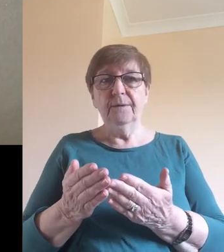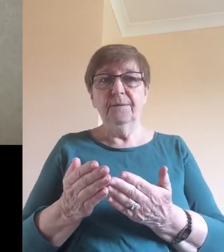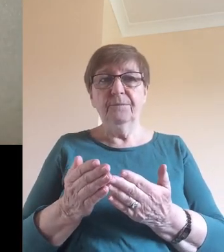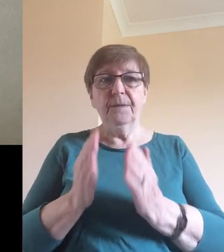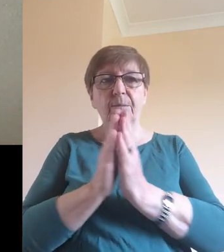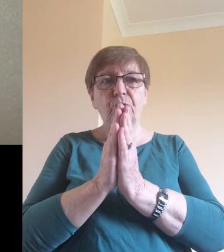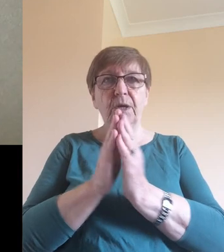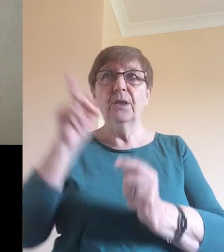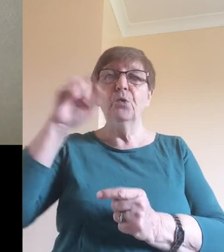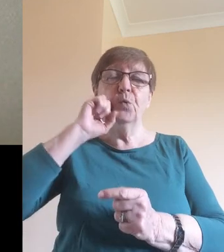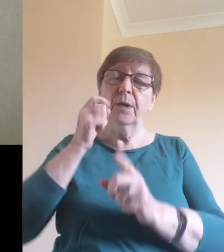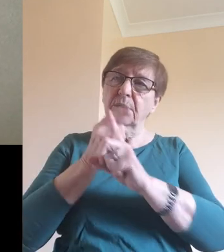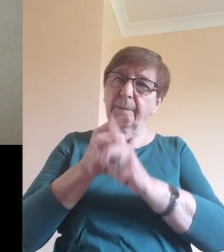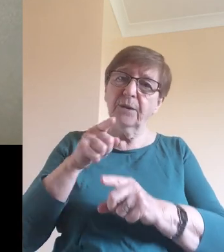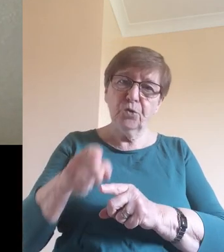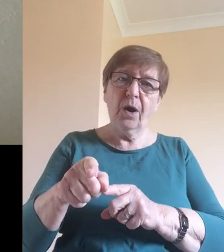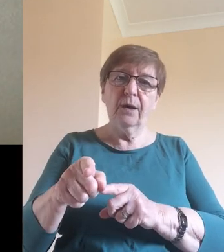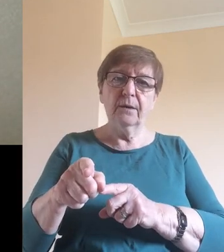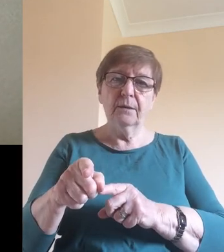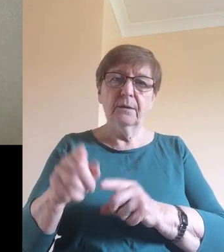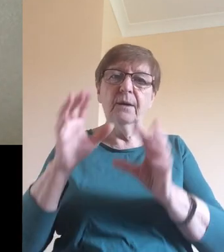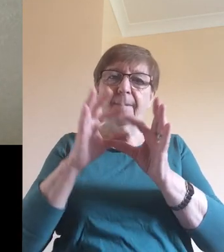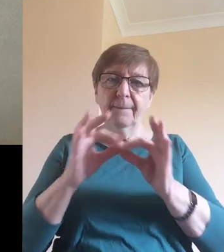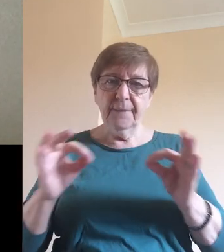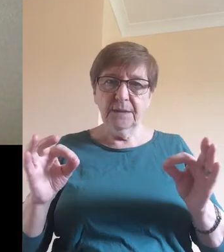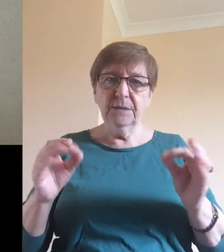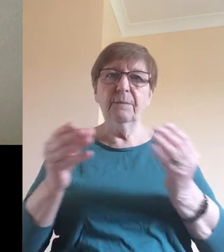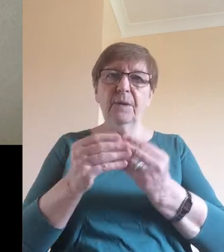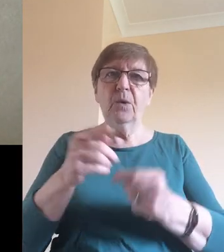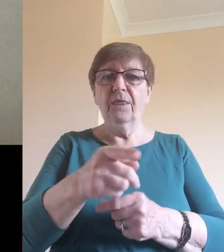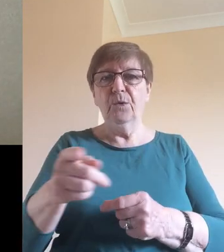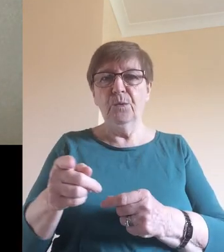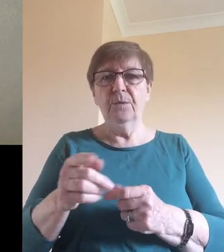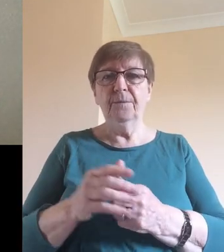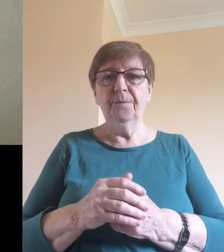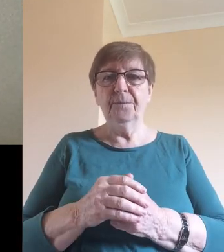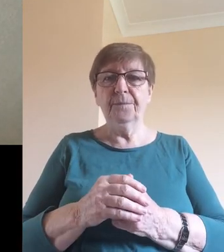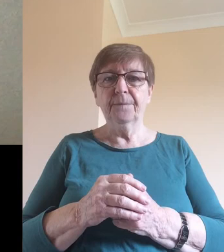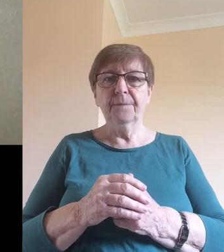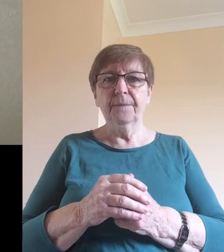I pray that you'd speak to her. Peace be with you.